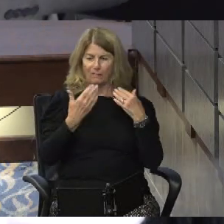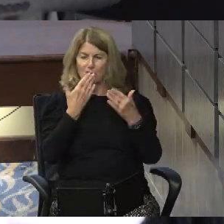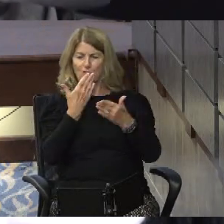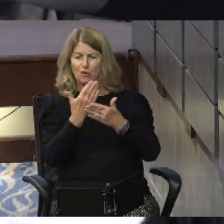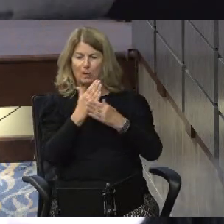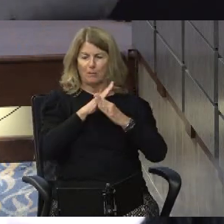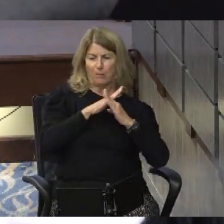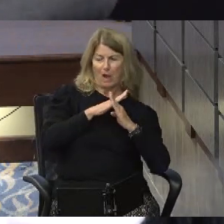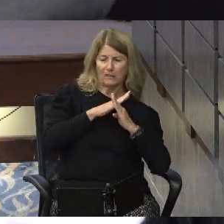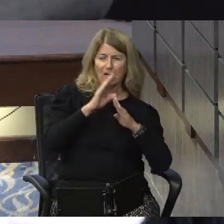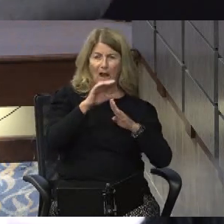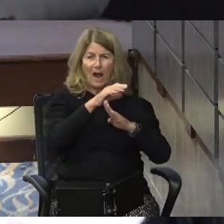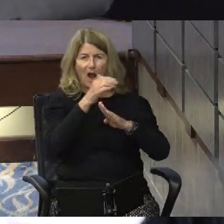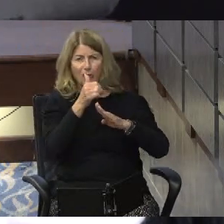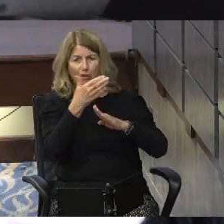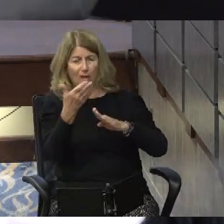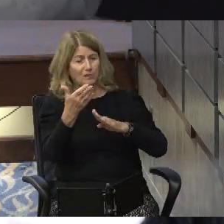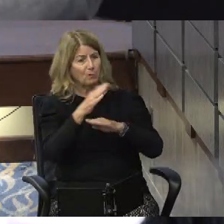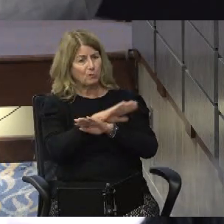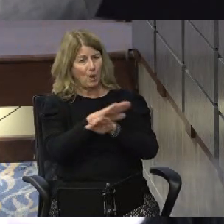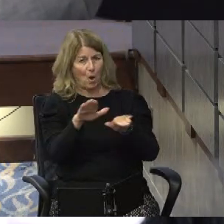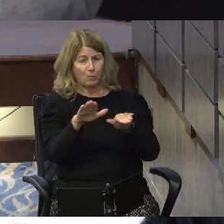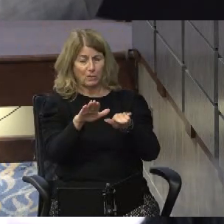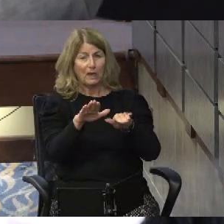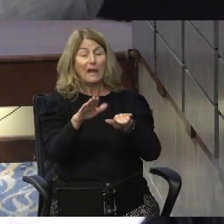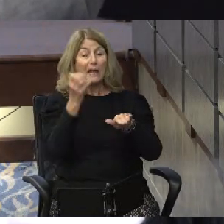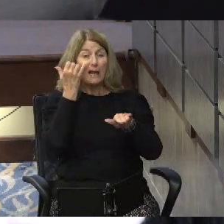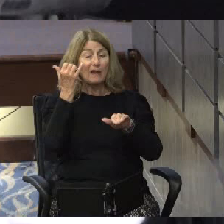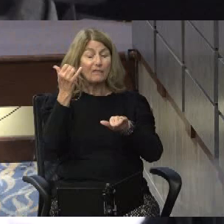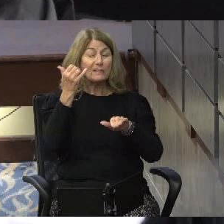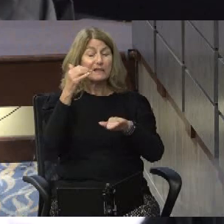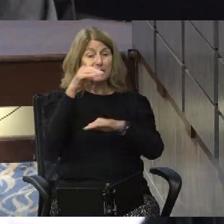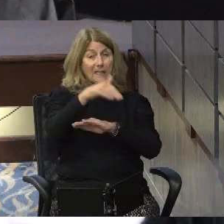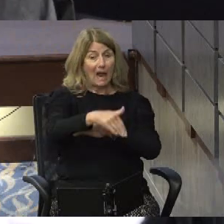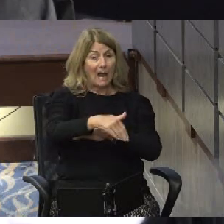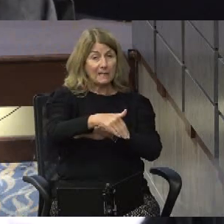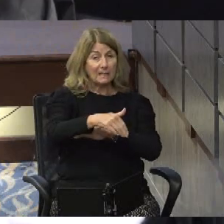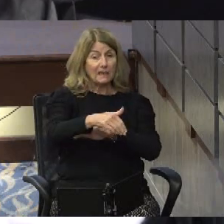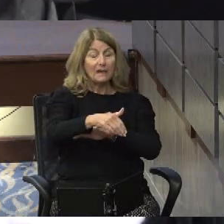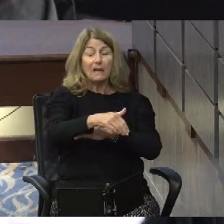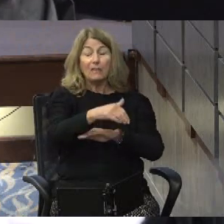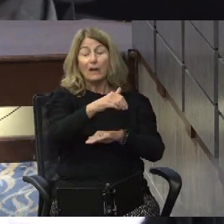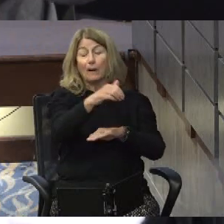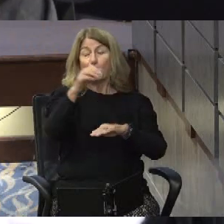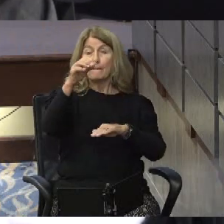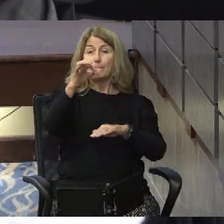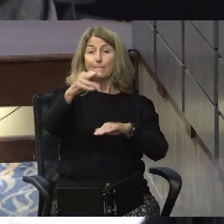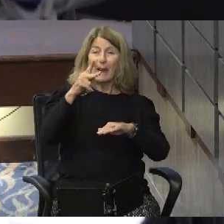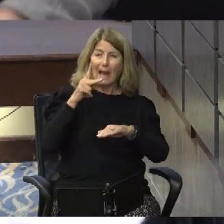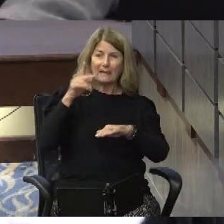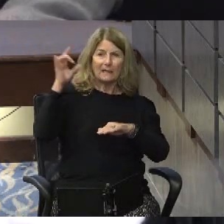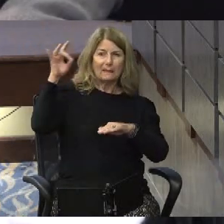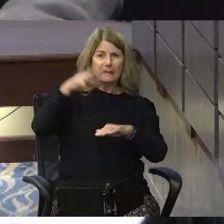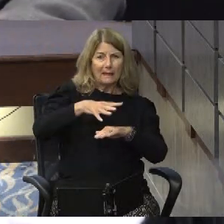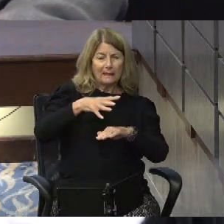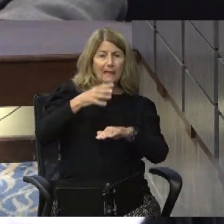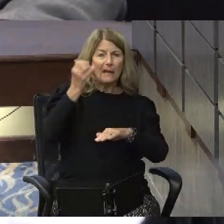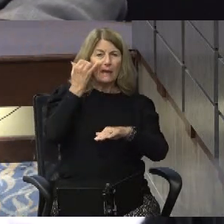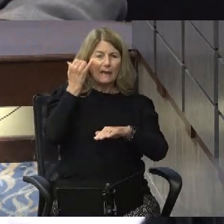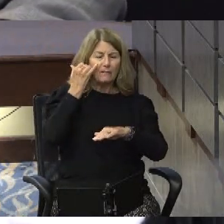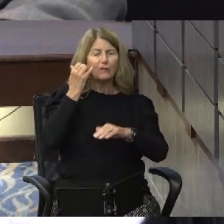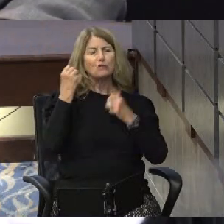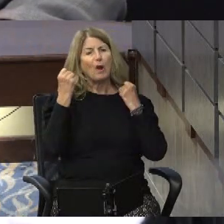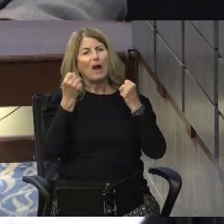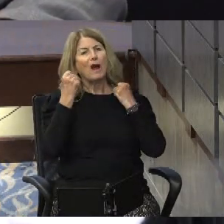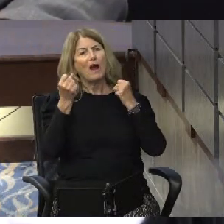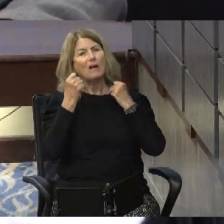Yeah. And particularly at night, if they're backlit, it's like looking in, when you drive down the street and people have their screen doors open, if they have their lights